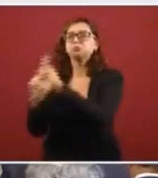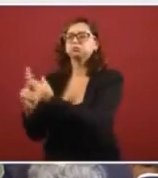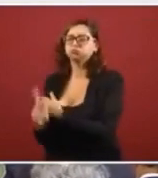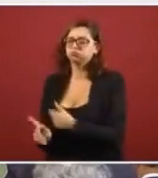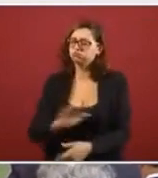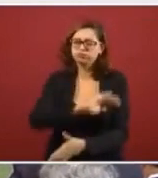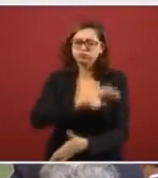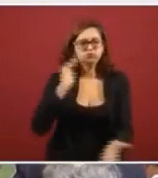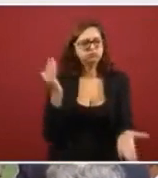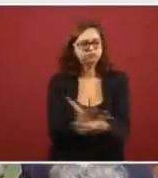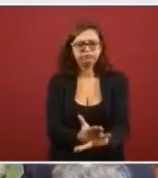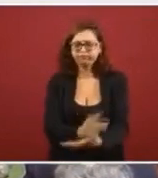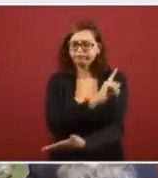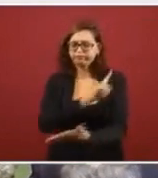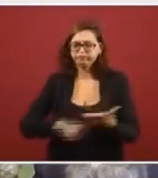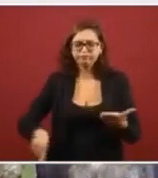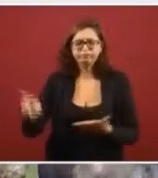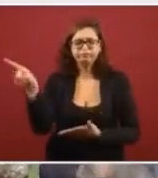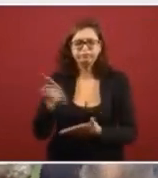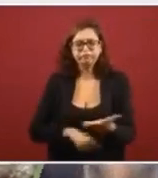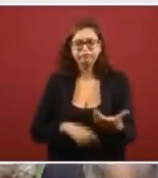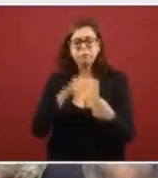and we